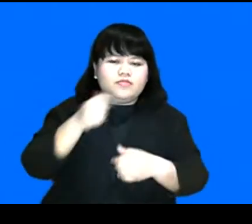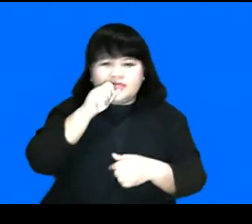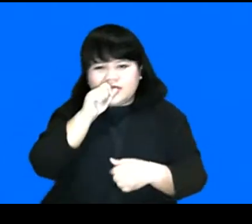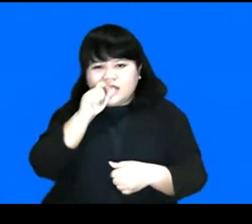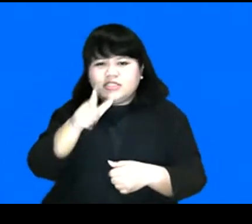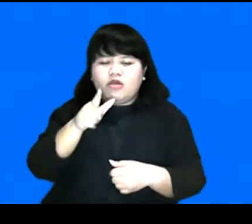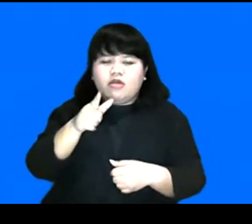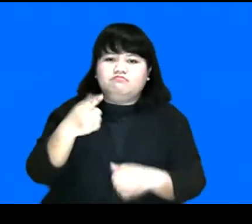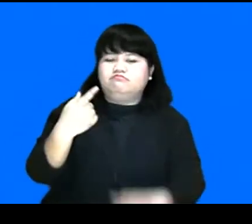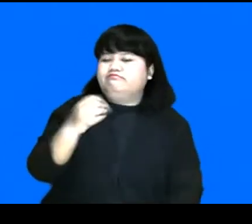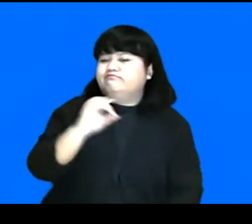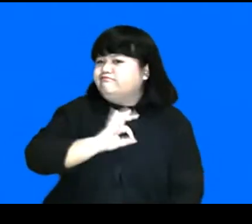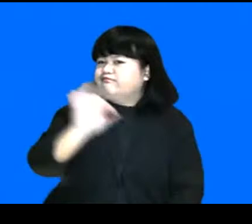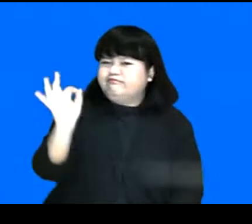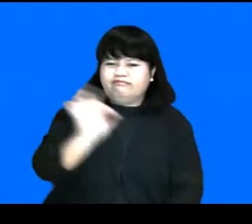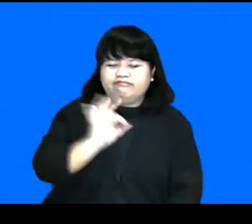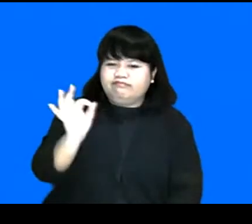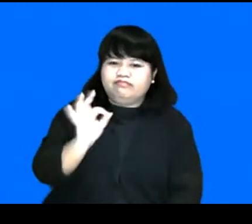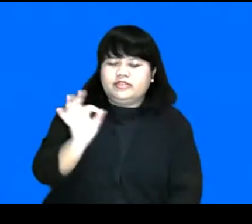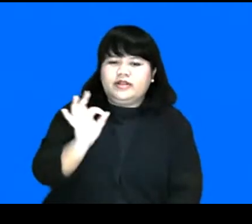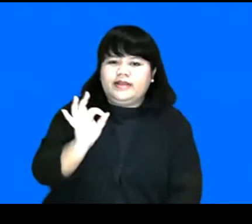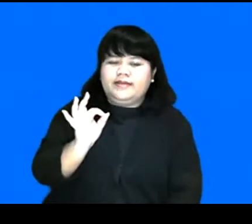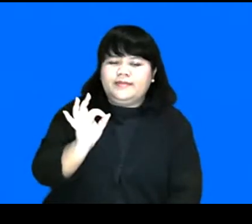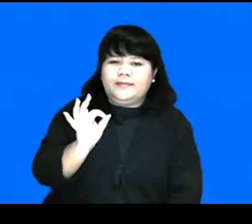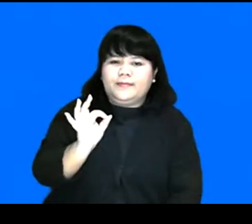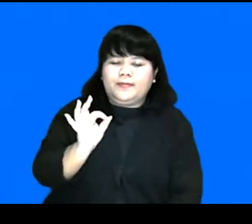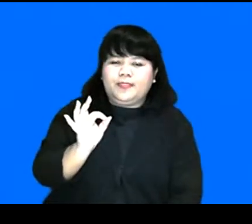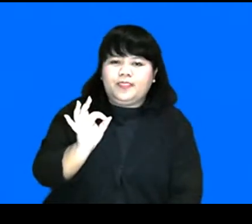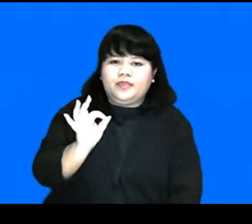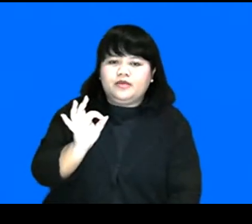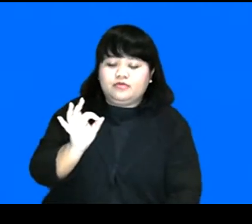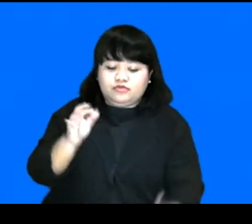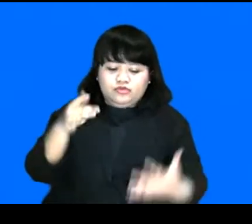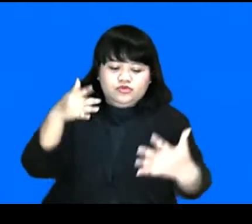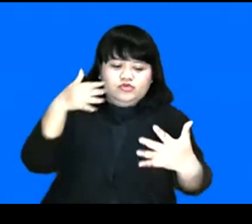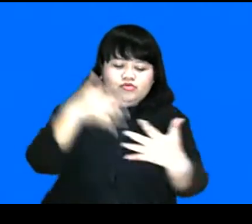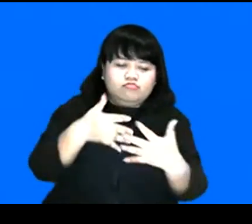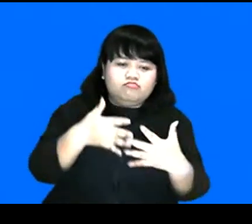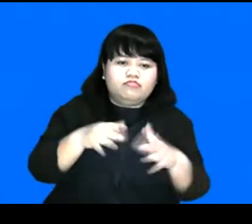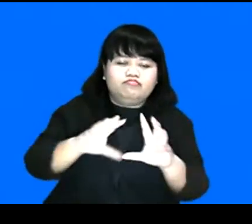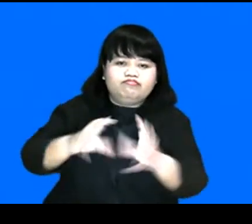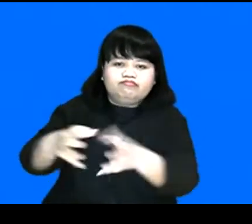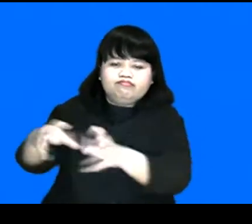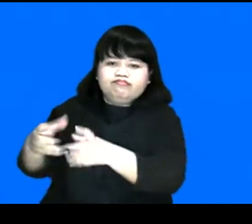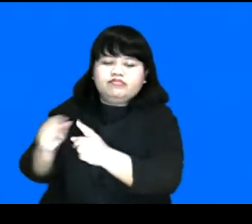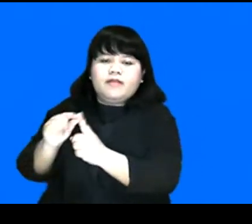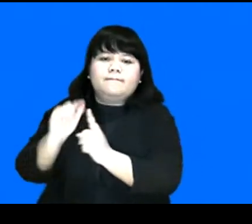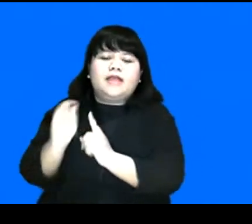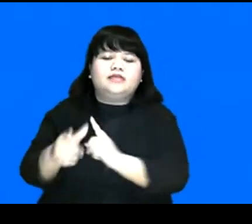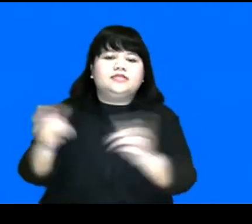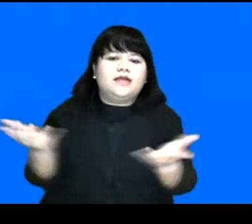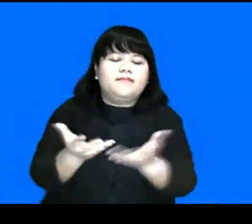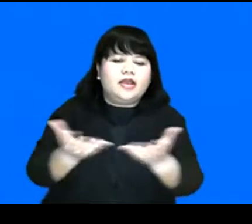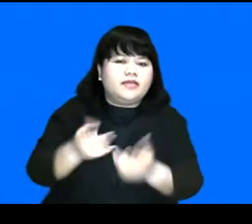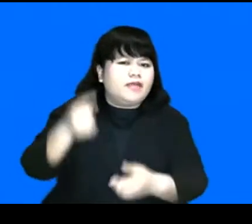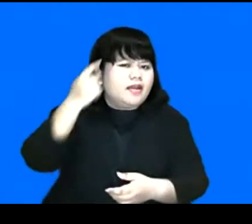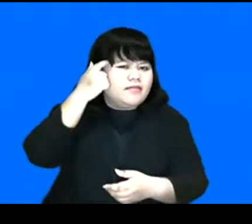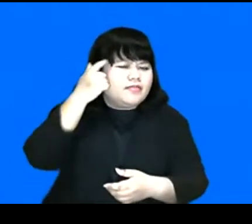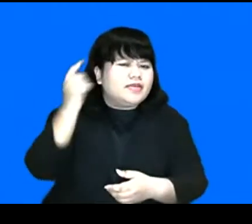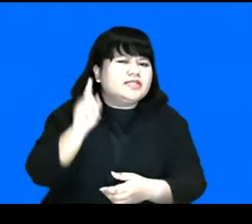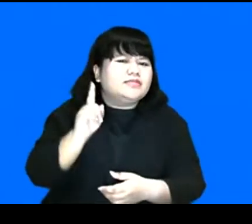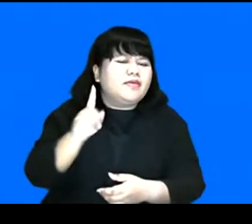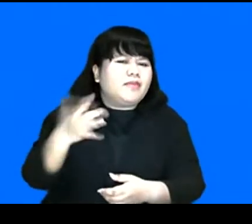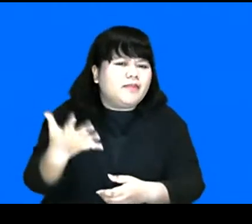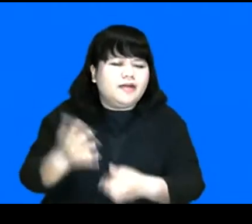to taxation or allocation of resources. And why do they think so? Because there is no acknowledgement